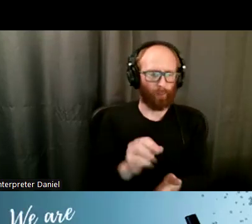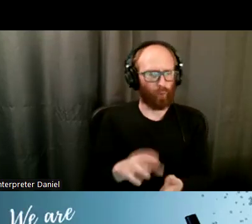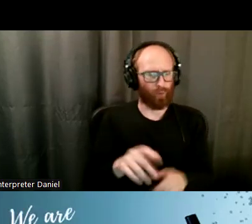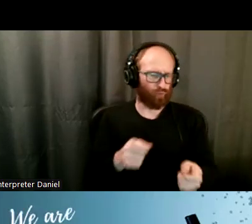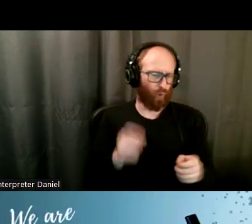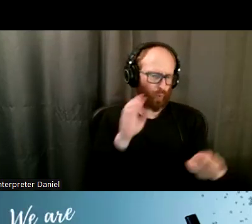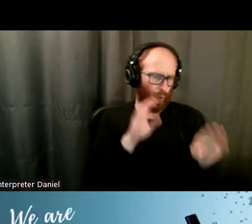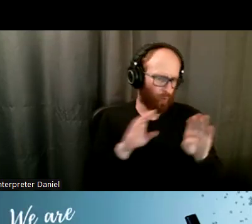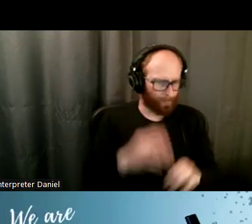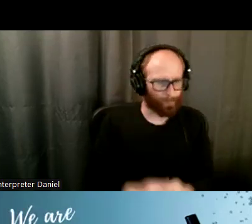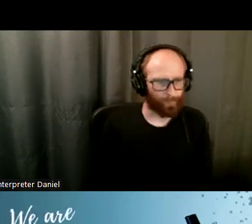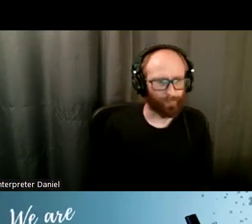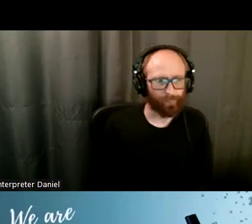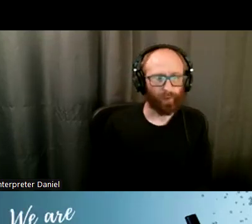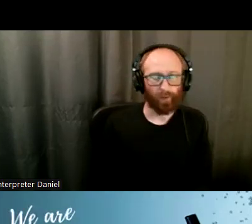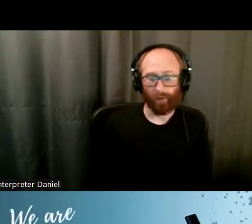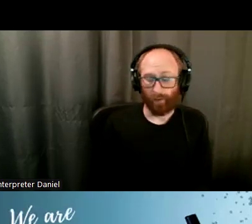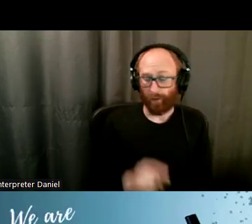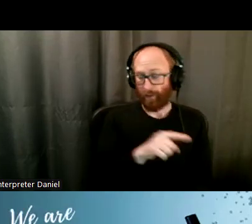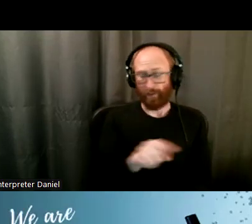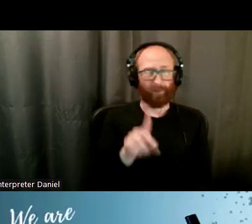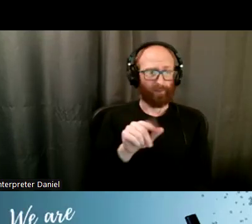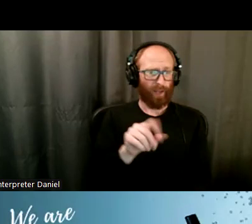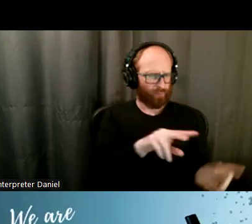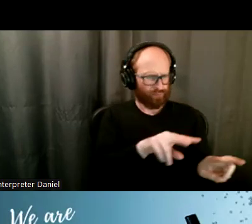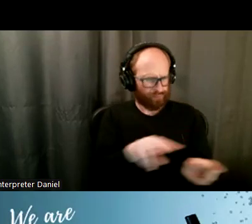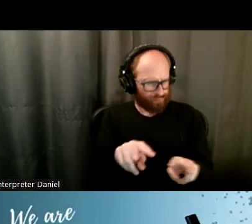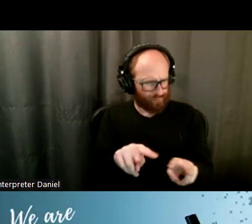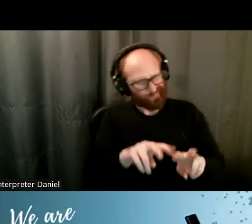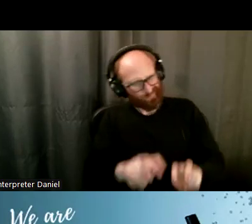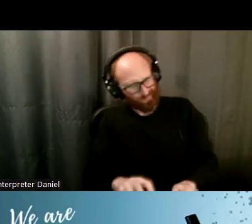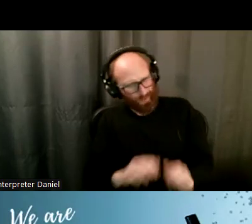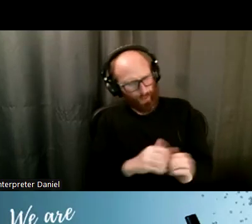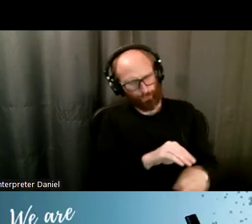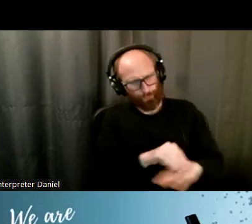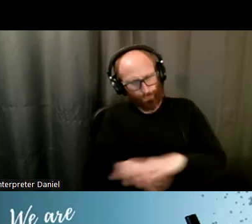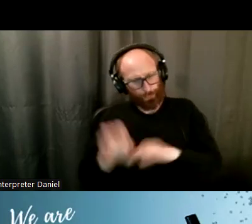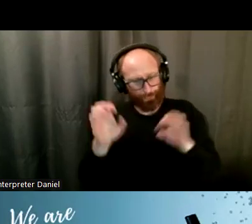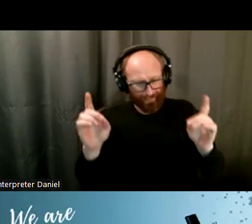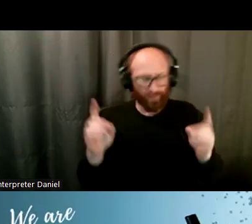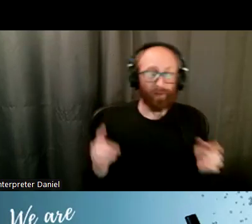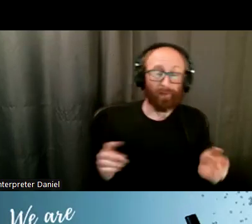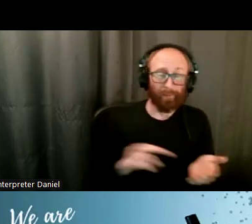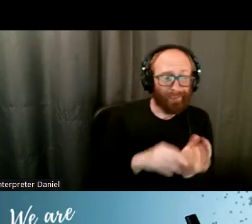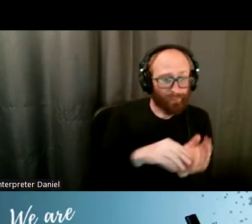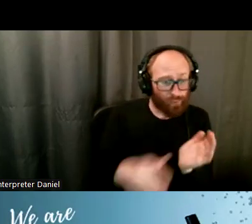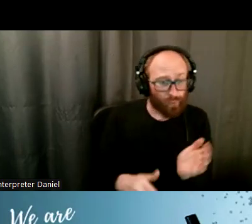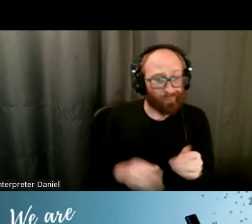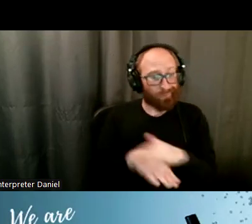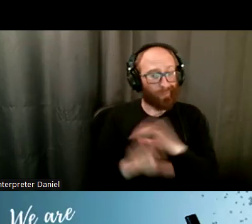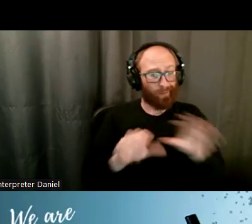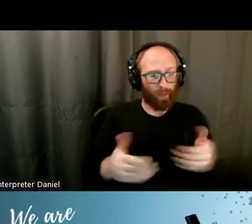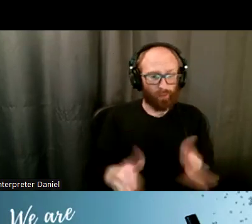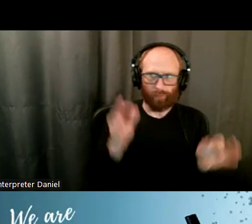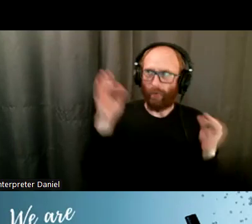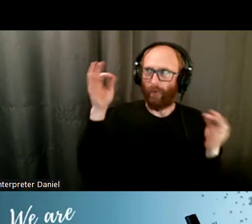data and we think about it through an educational lens, our students are distracted in the classroom. They have a lot going on for